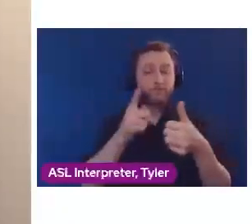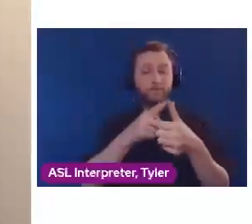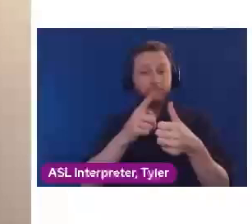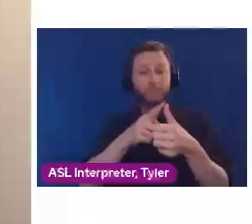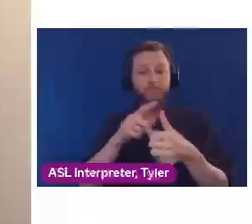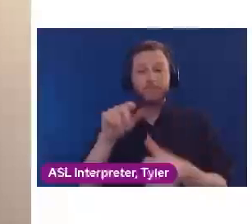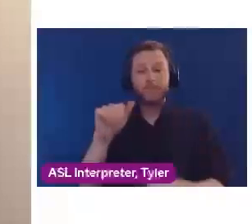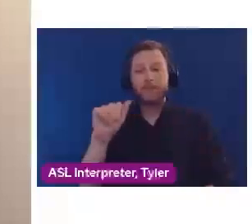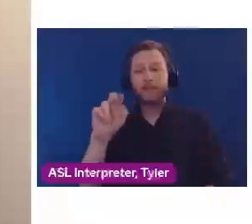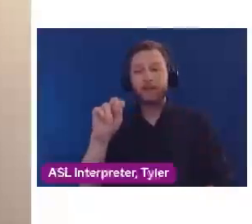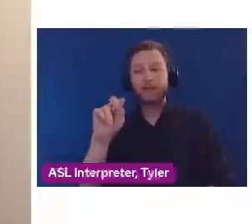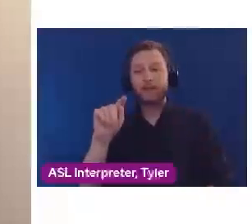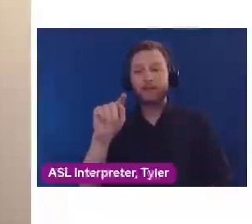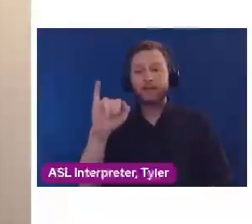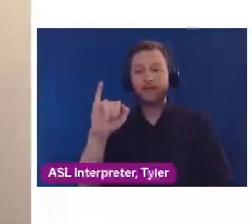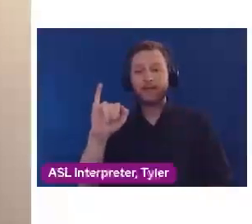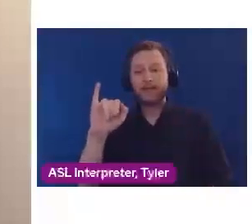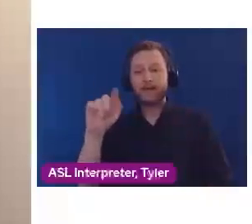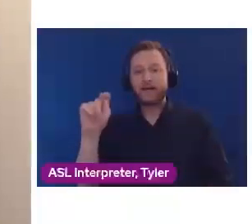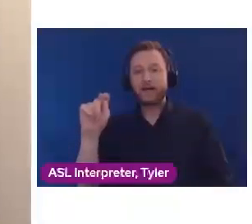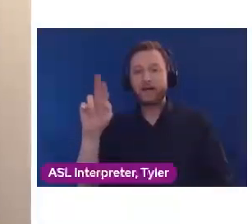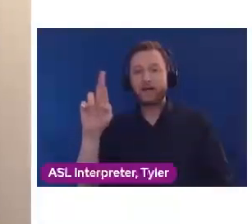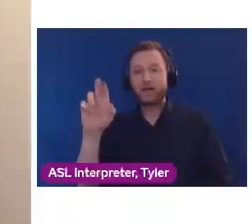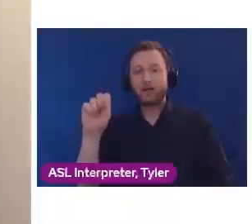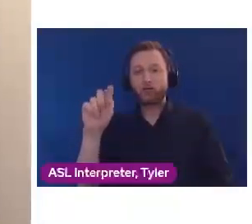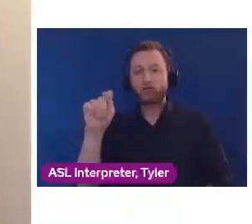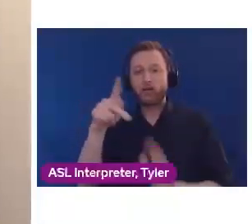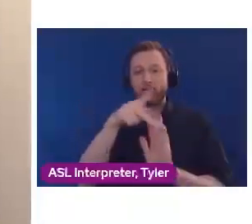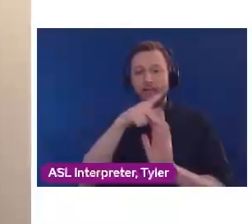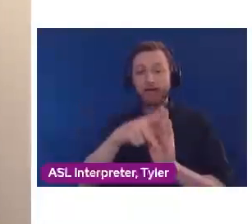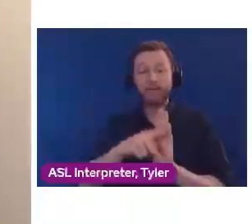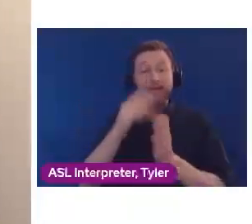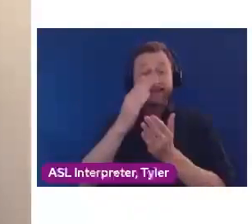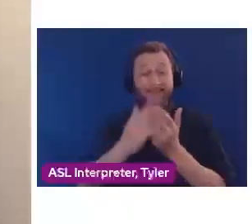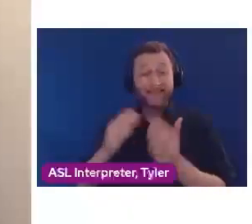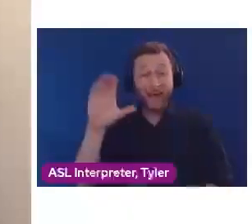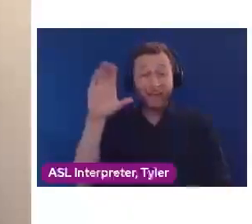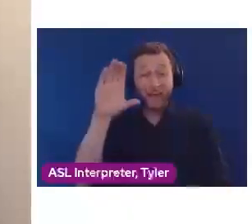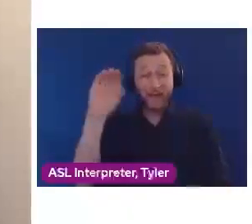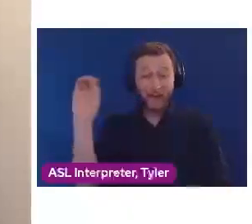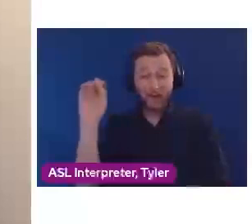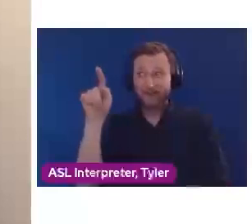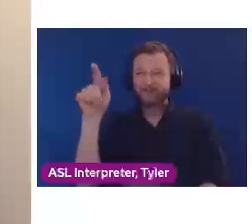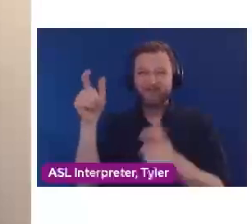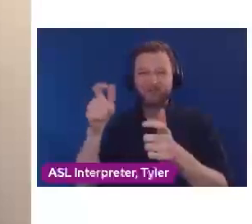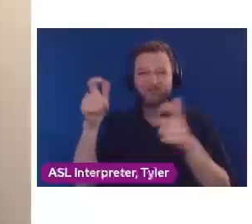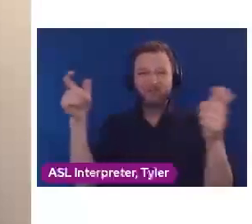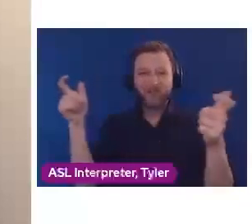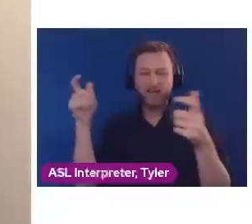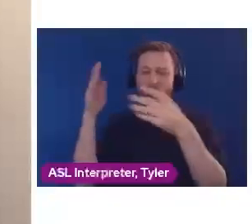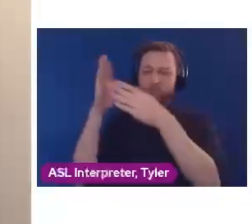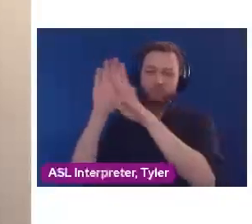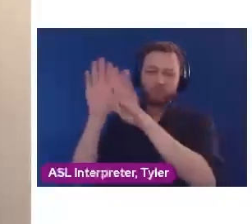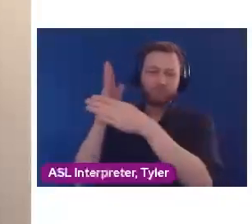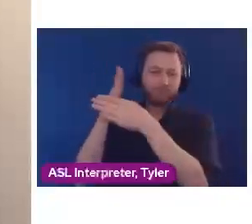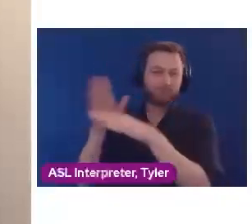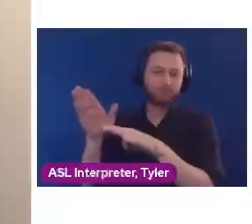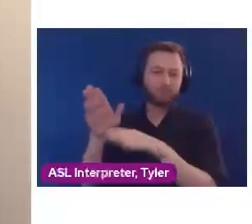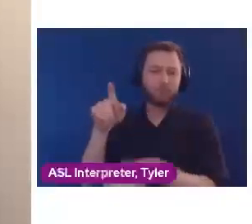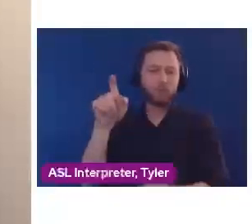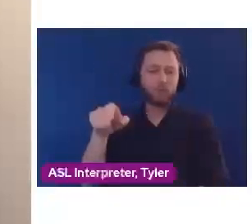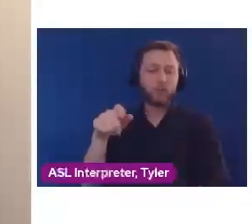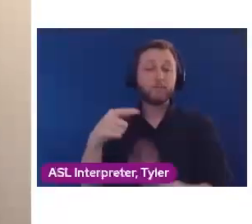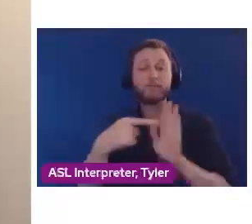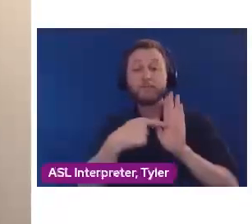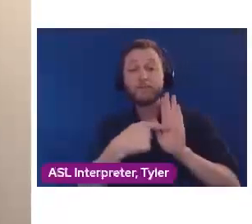to be breaking up some of these companies. For example, the top 4 meat processors